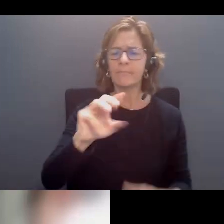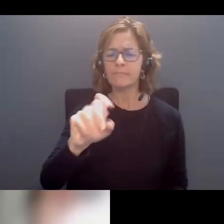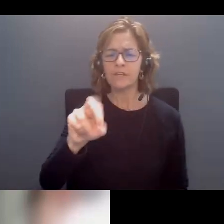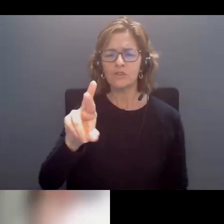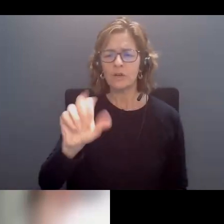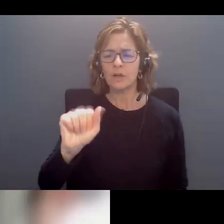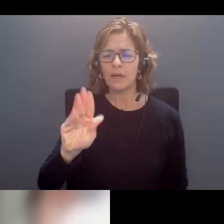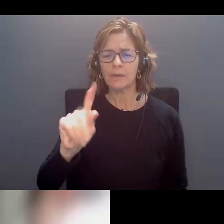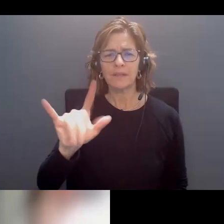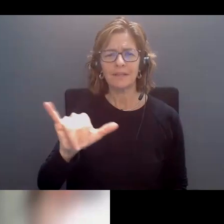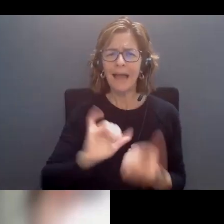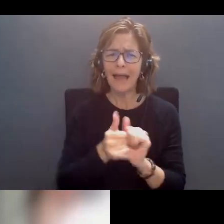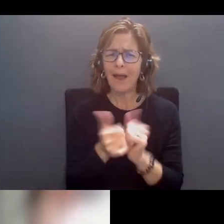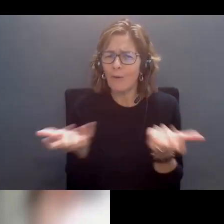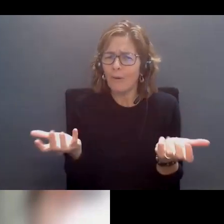Well, you see,